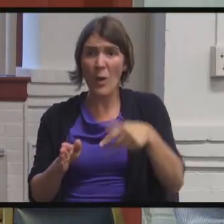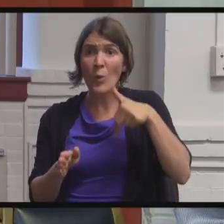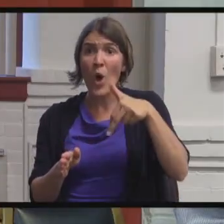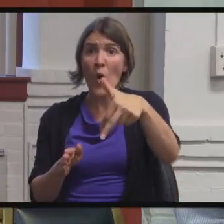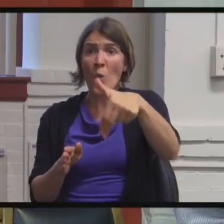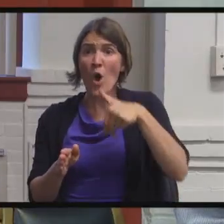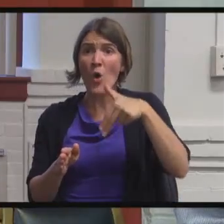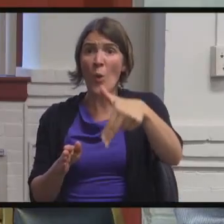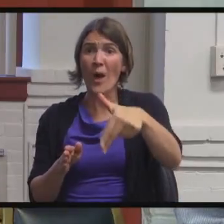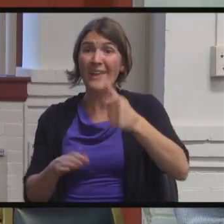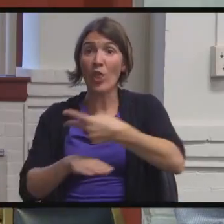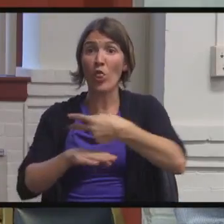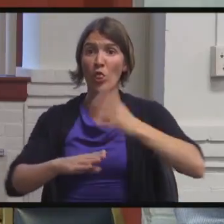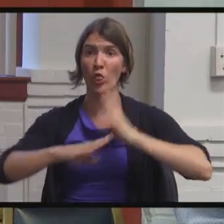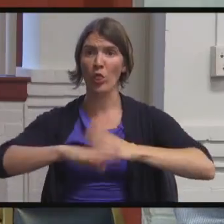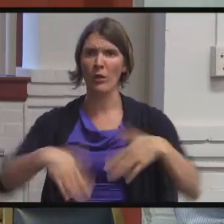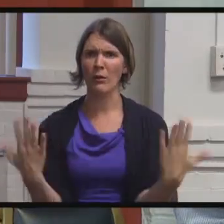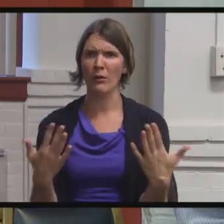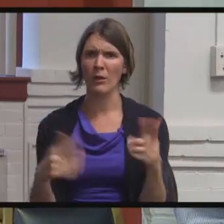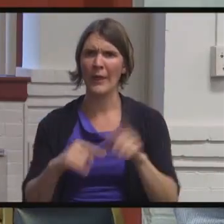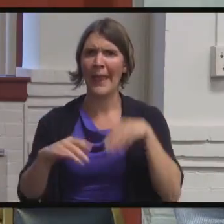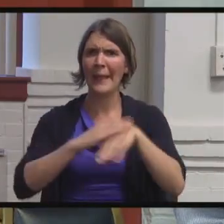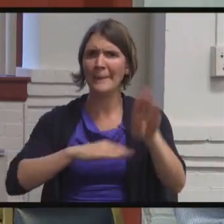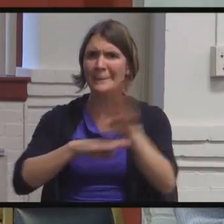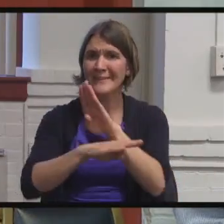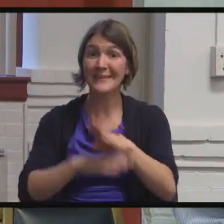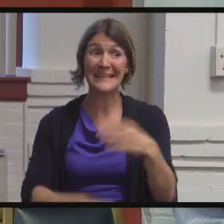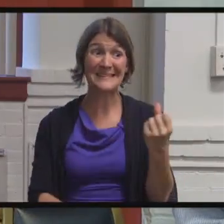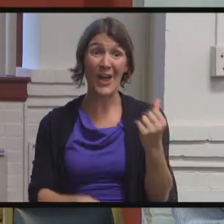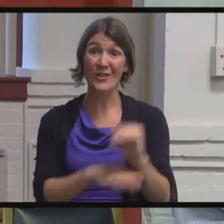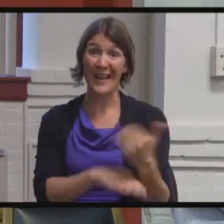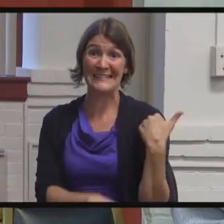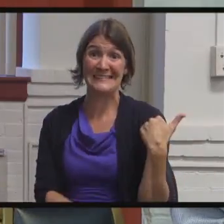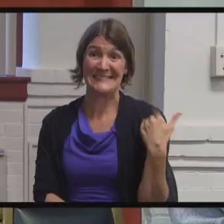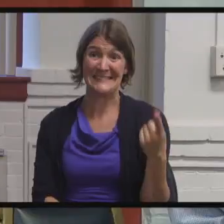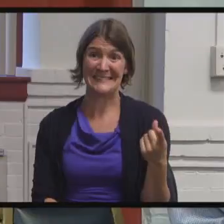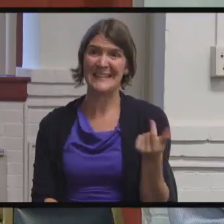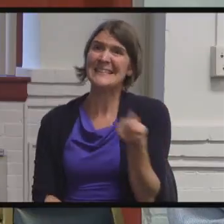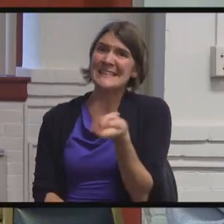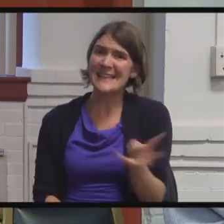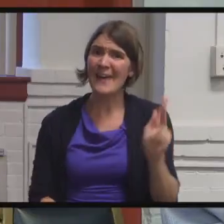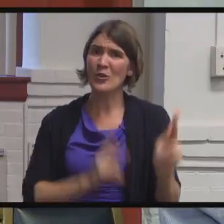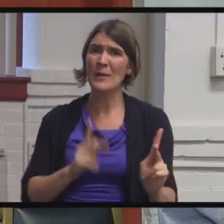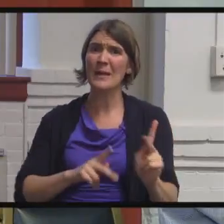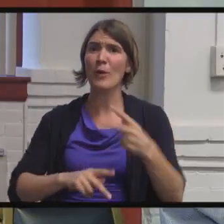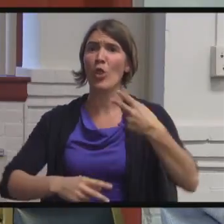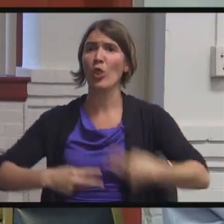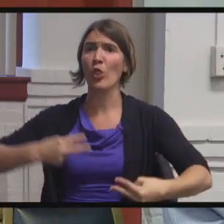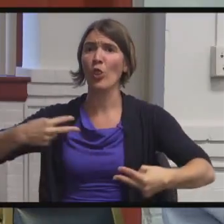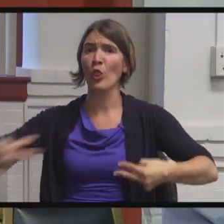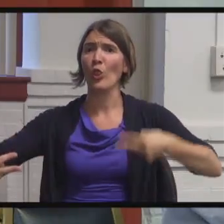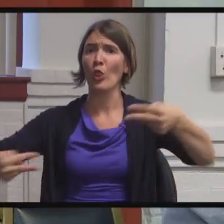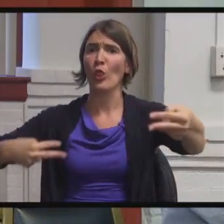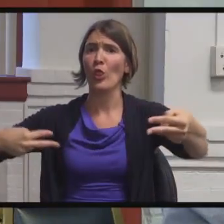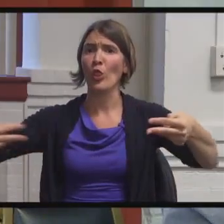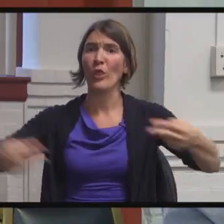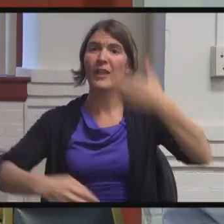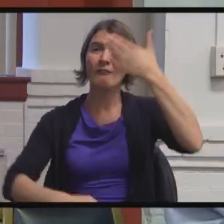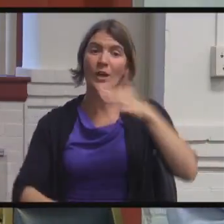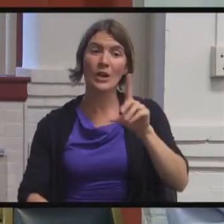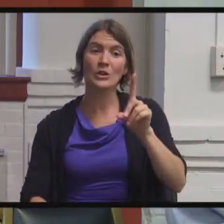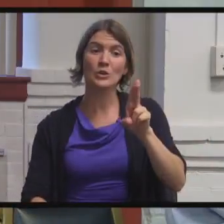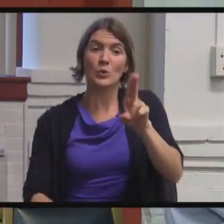on business. Certainly Saturday night there was several people laying down in front of